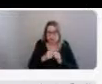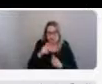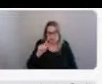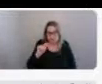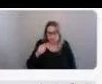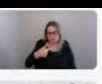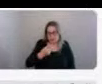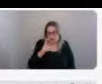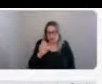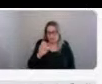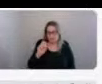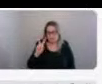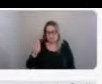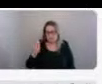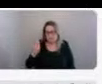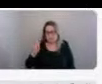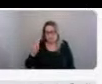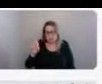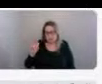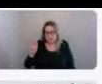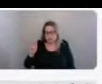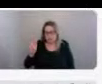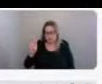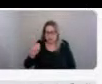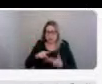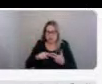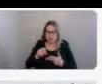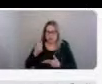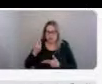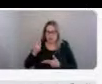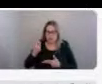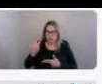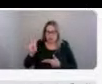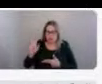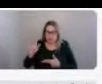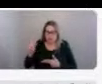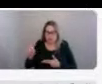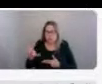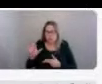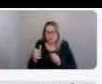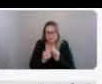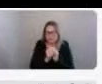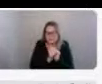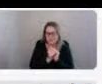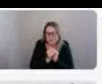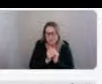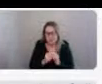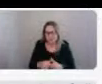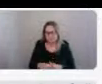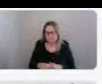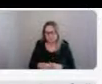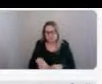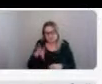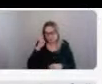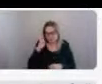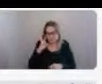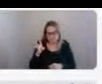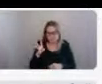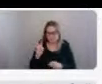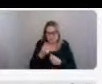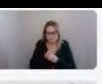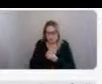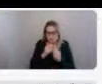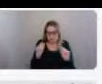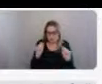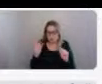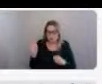vale with marana and oro valley why are these areas being put together and in creating a safe